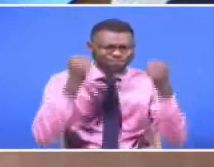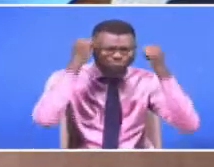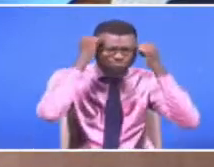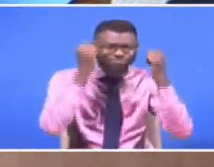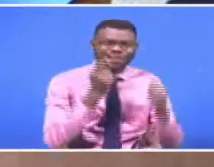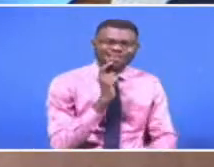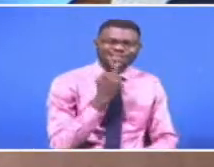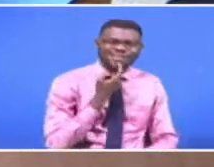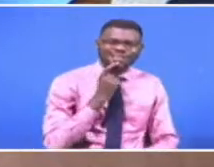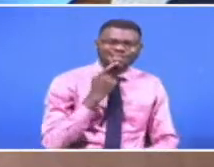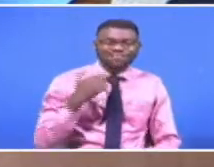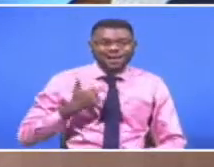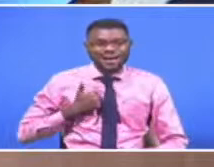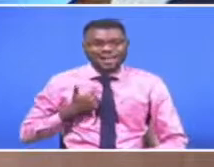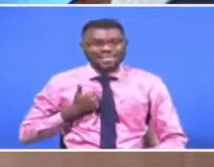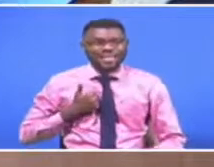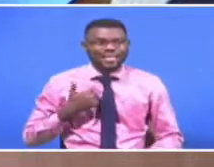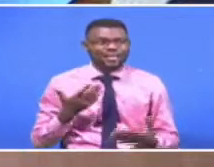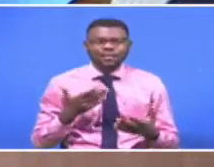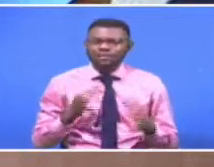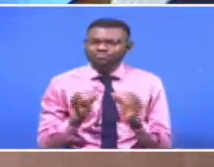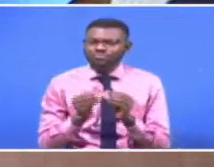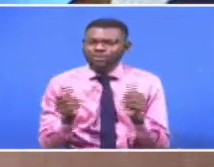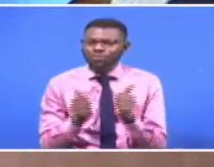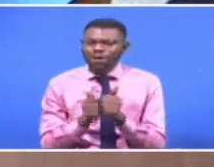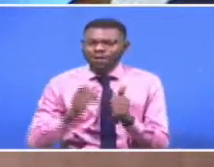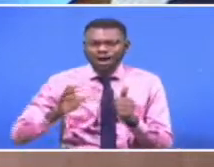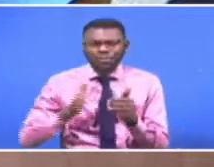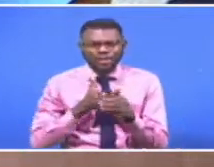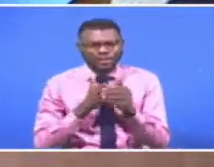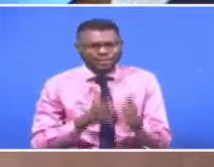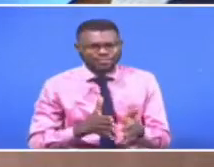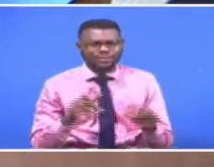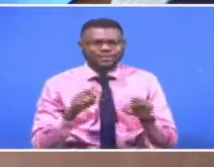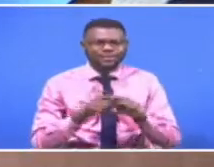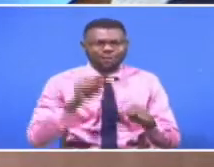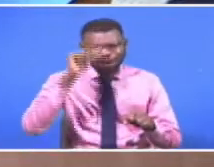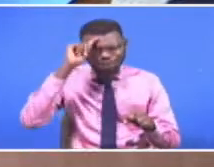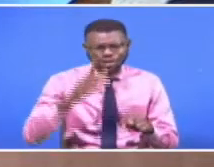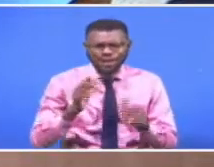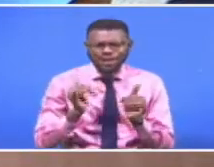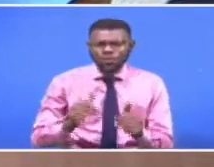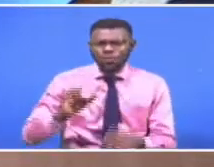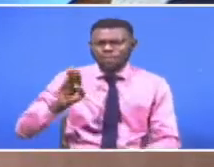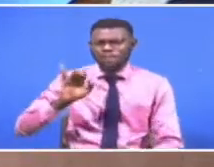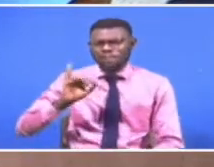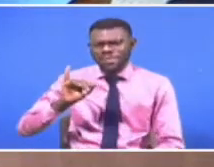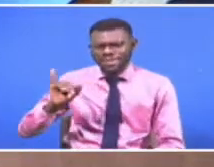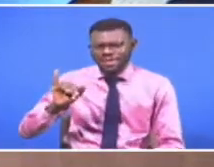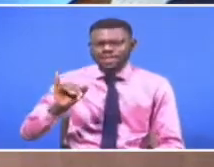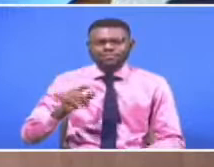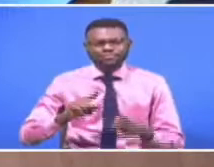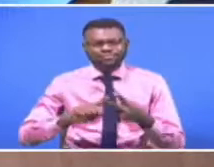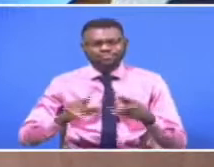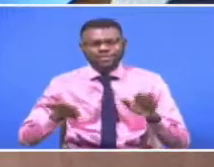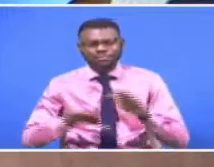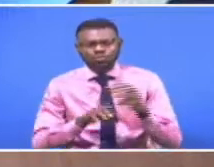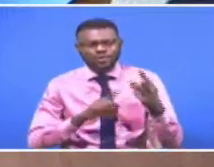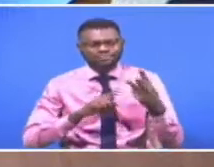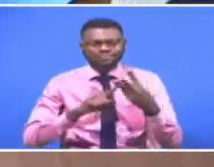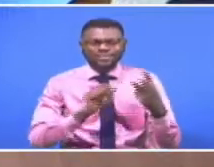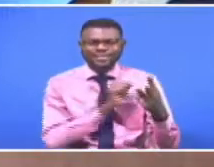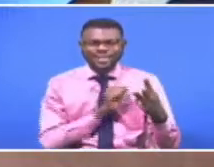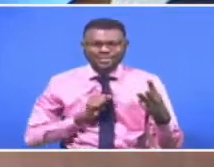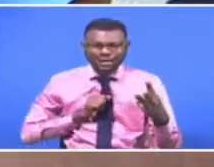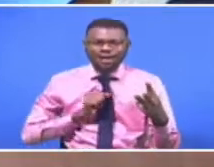Study Program held a meeting with county leadership, including Governor Jonathan Bee, his deputy John Barot, and Senator